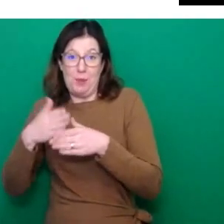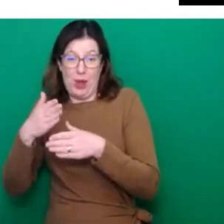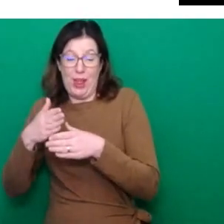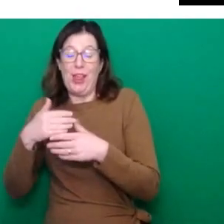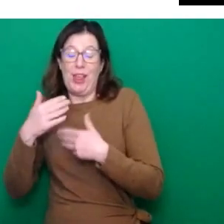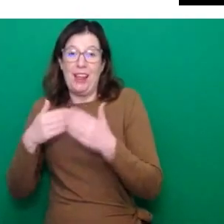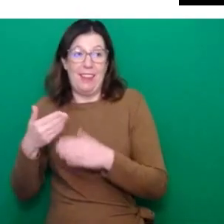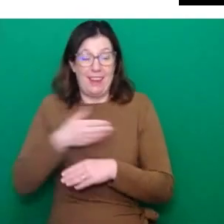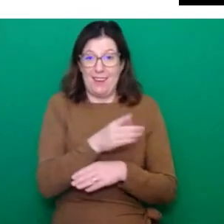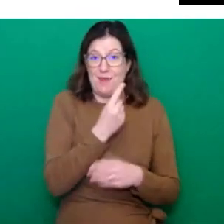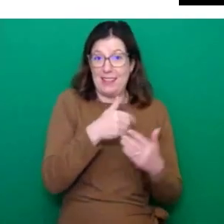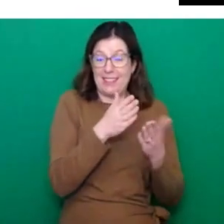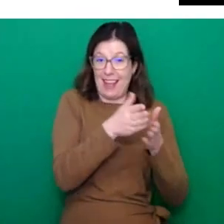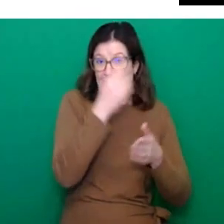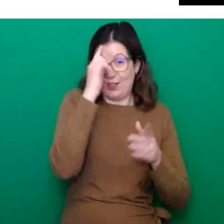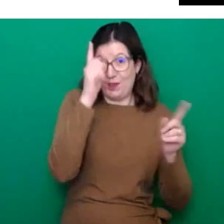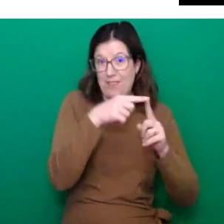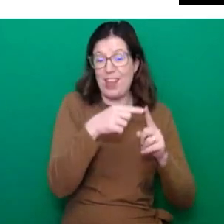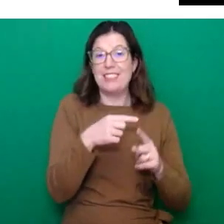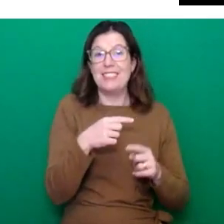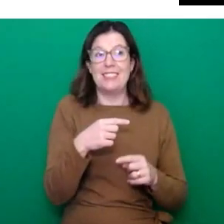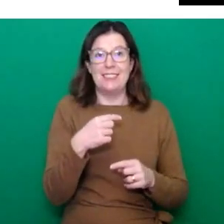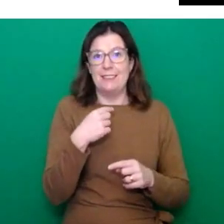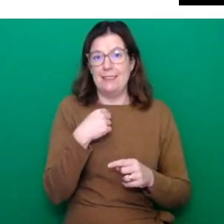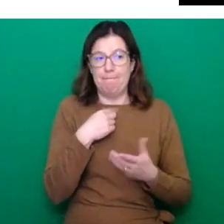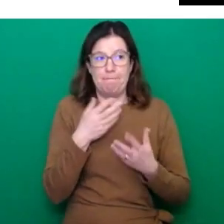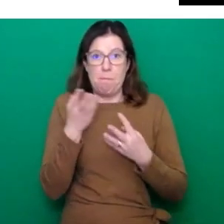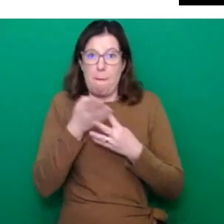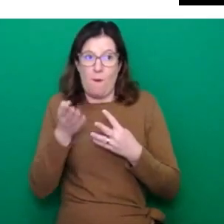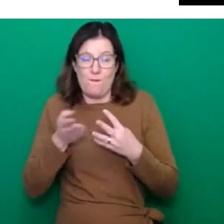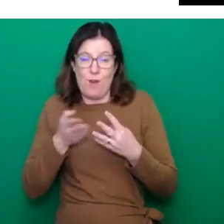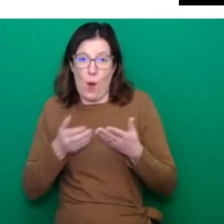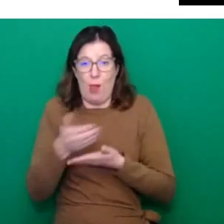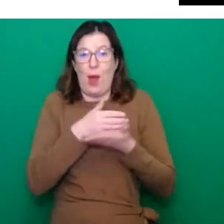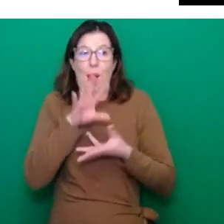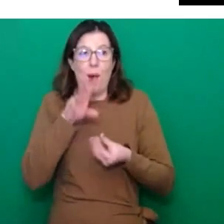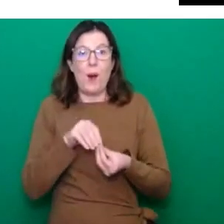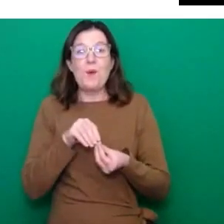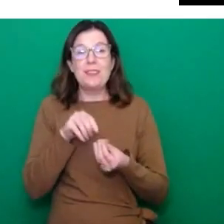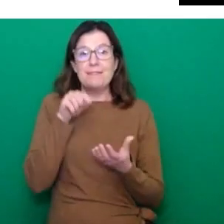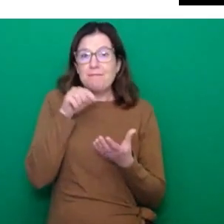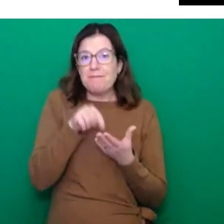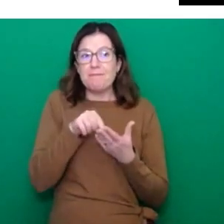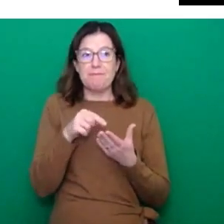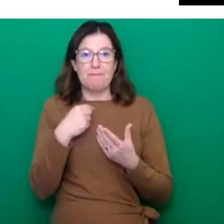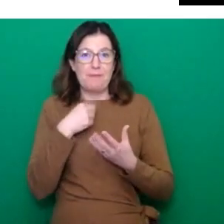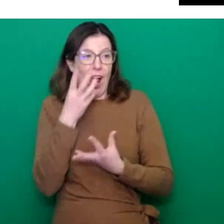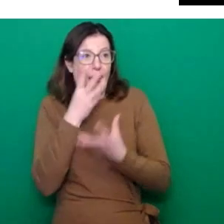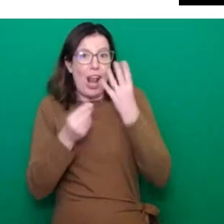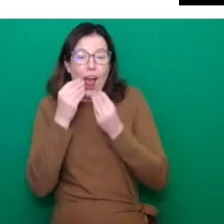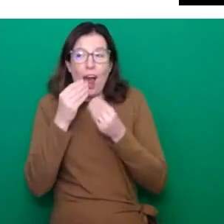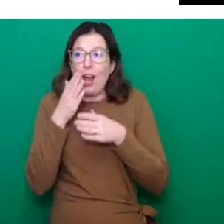you go to uni, and then you kind of have a portfolio to fill in about sort of everything that you're learning at